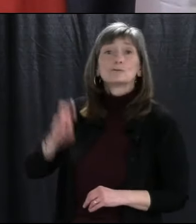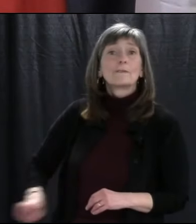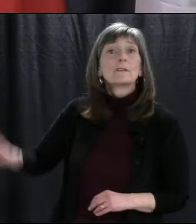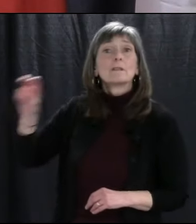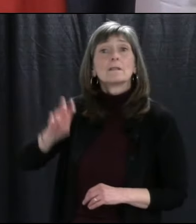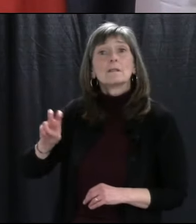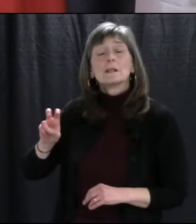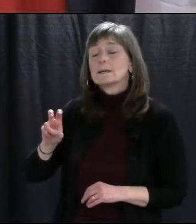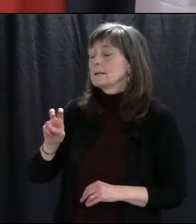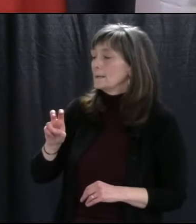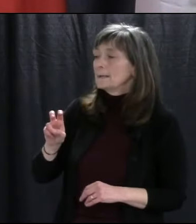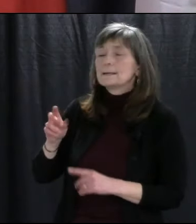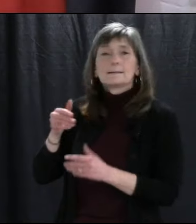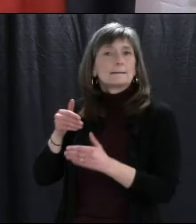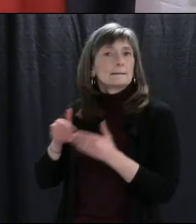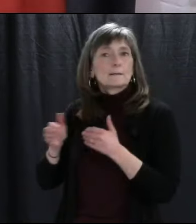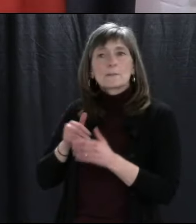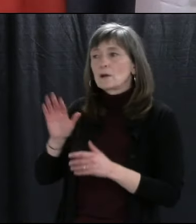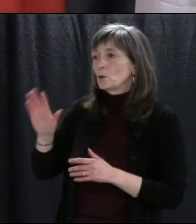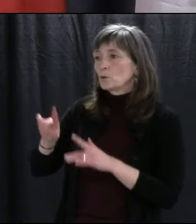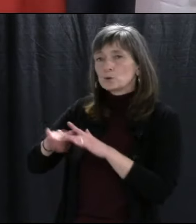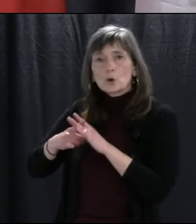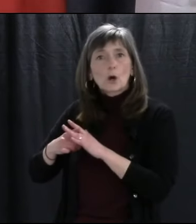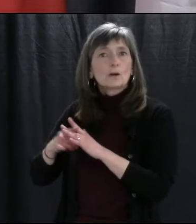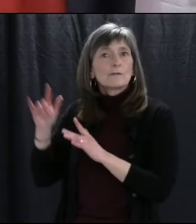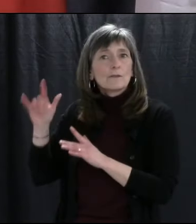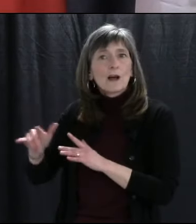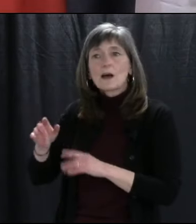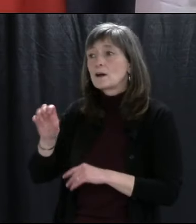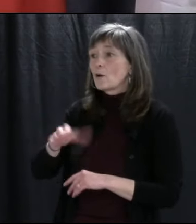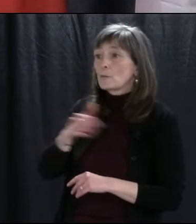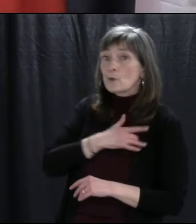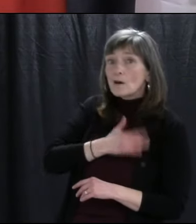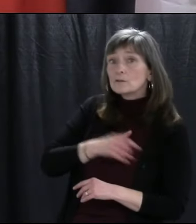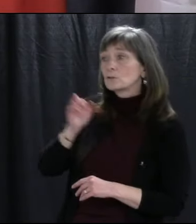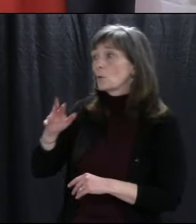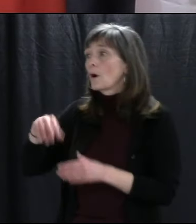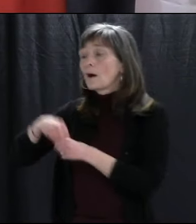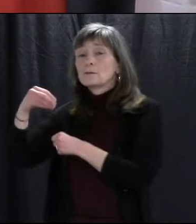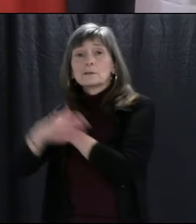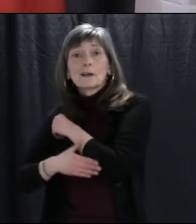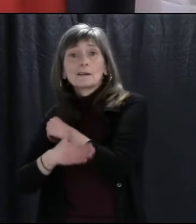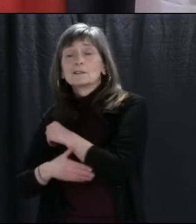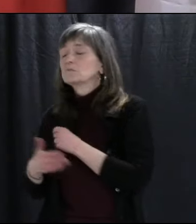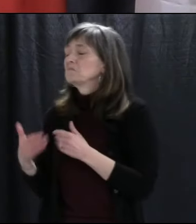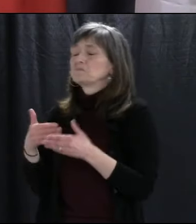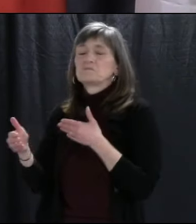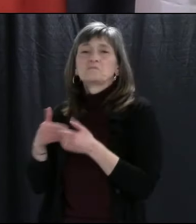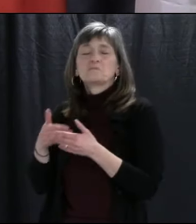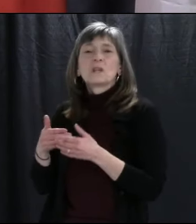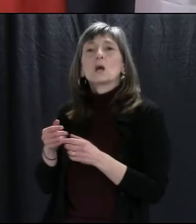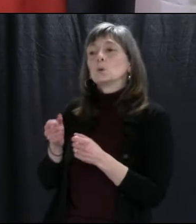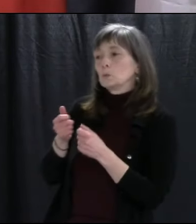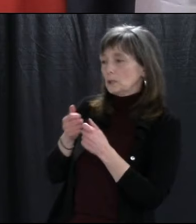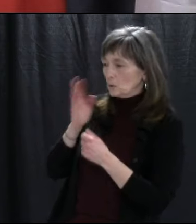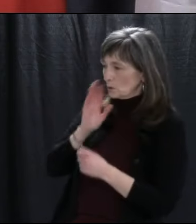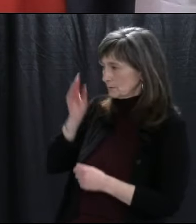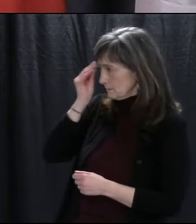province, regardless of your origin from another province or an international traveler, the message will